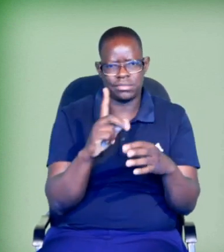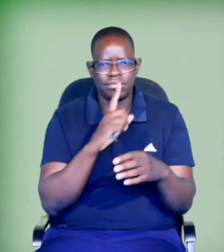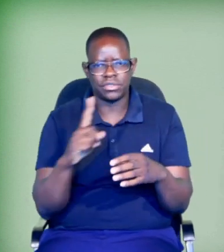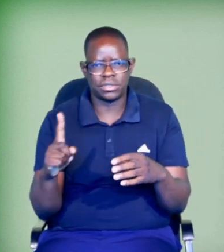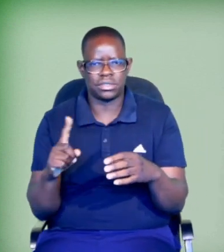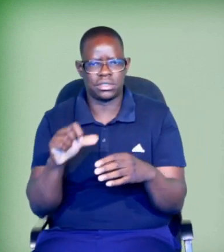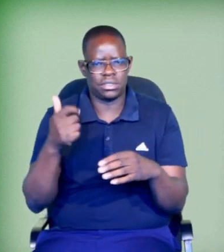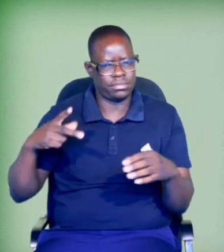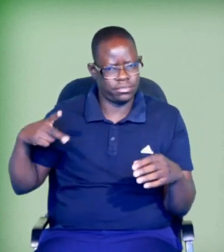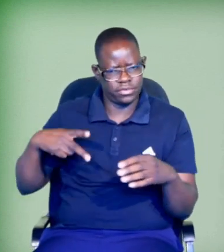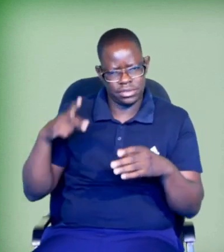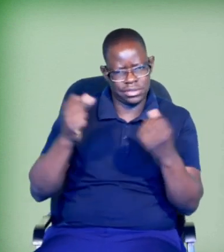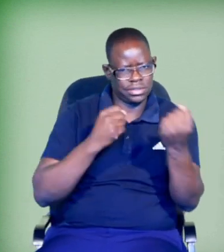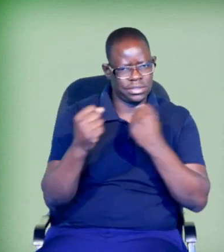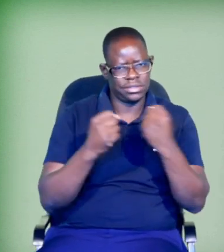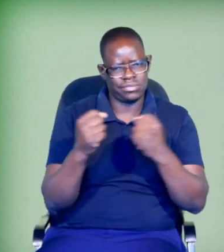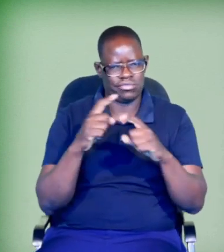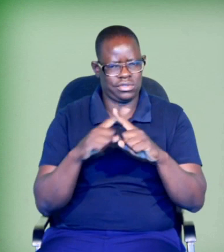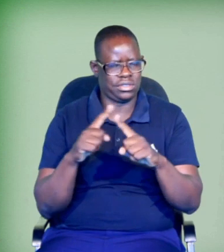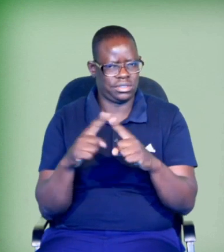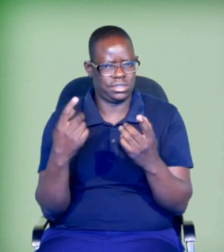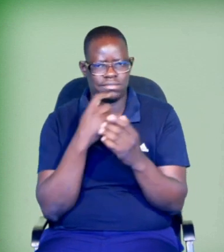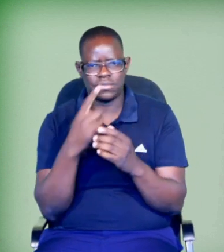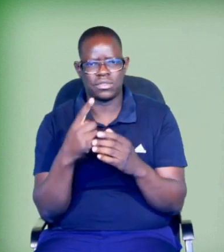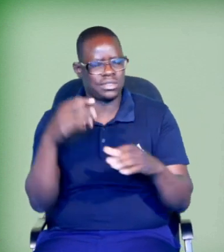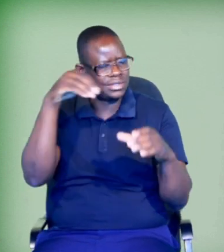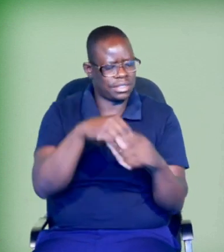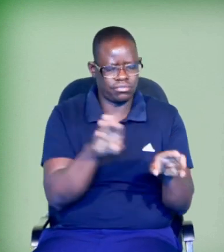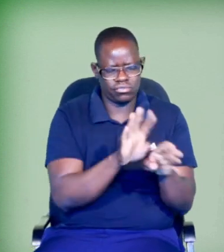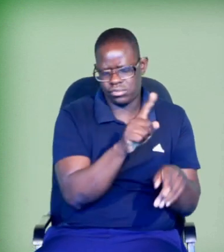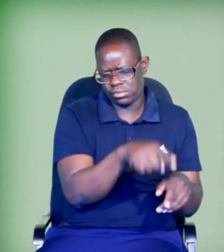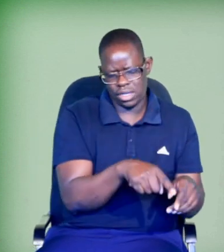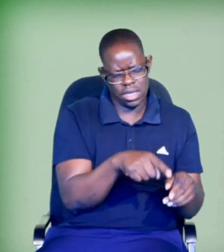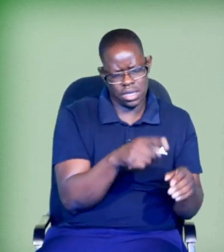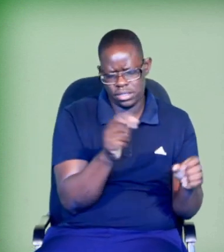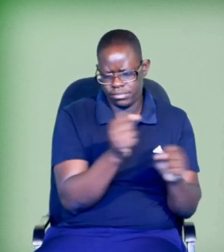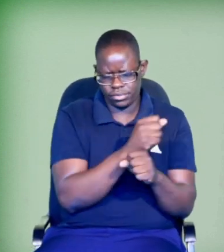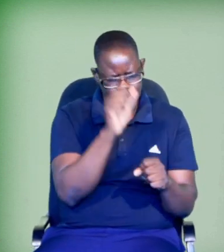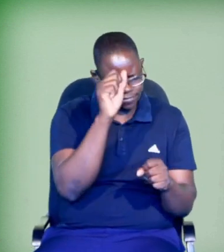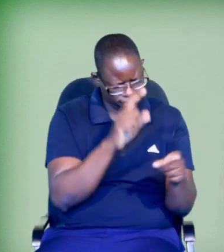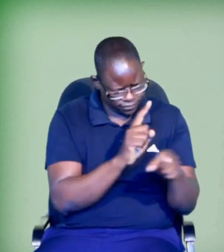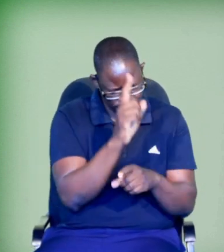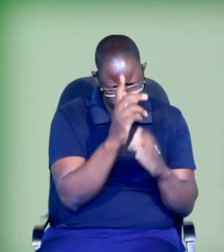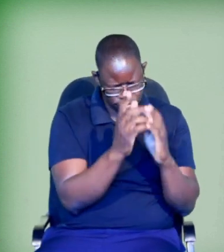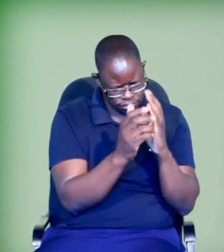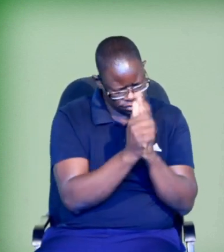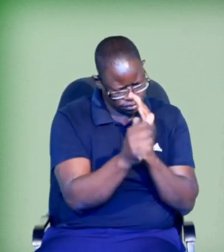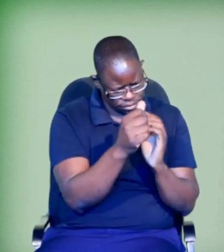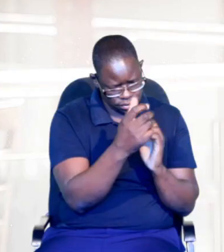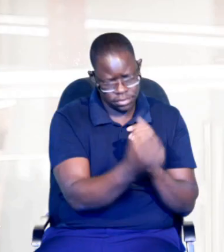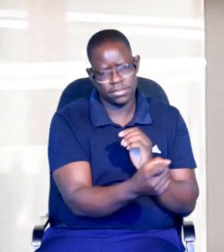teachers, professional athletes, to name a few. You don't just jump in and do those jobs. You have to learn the skills for